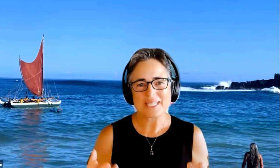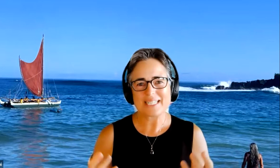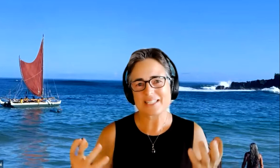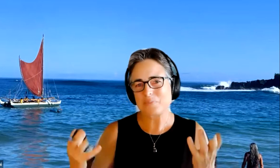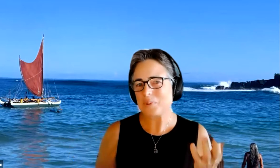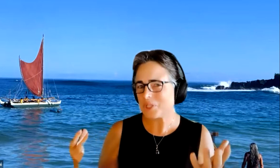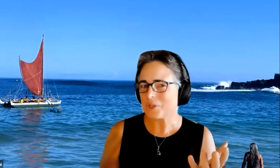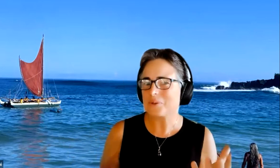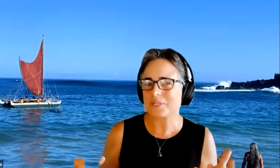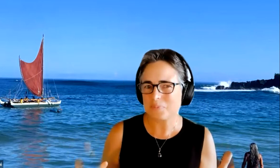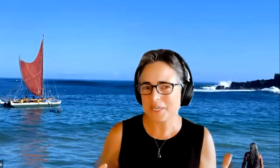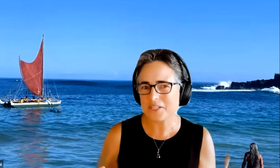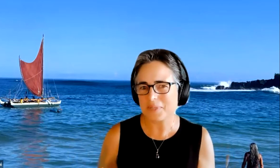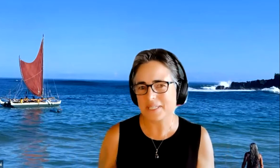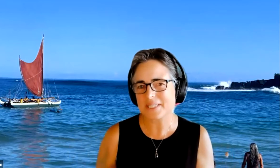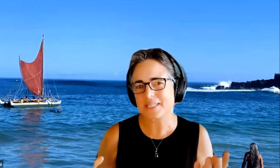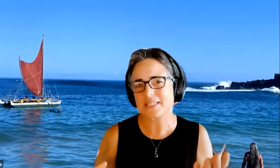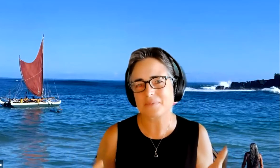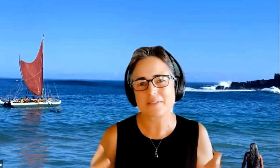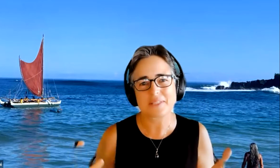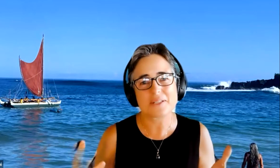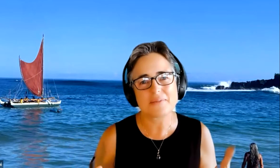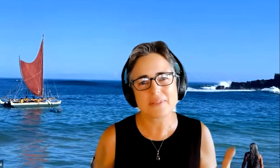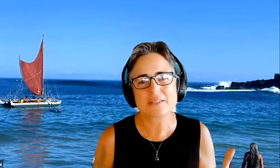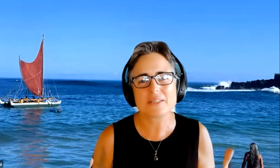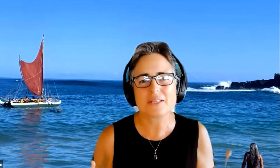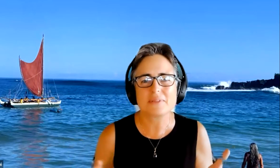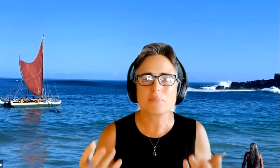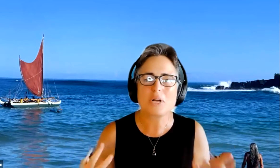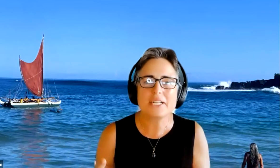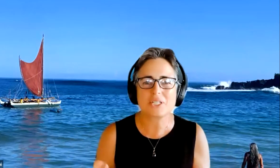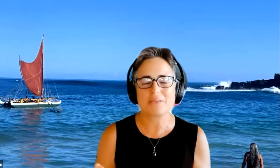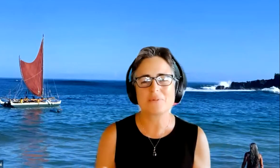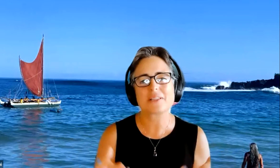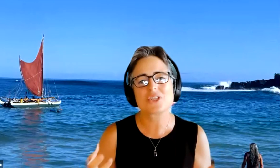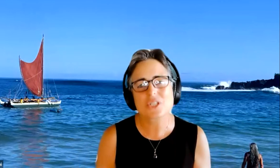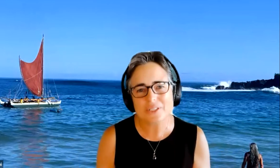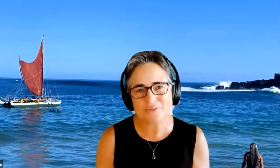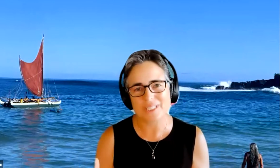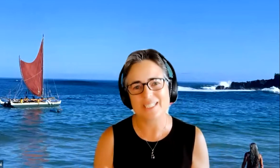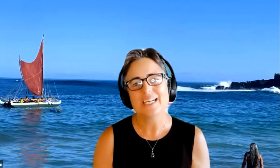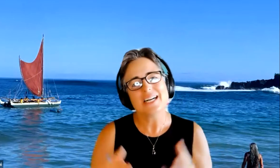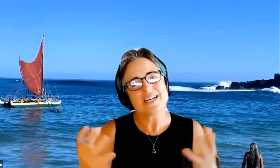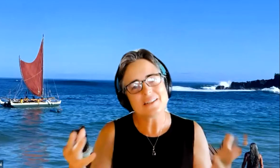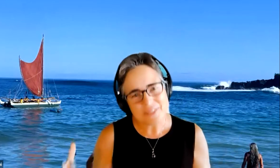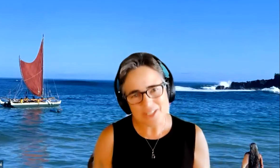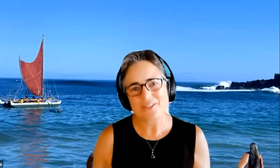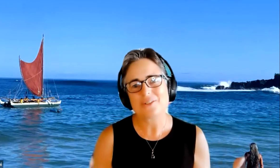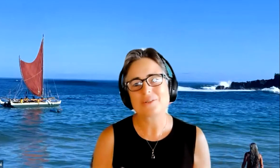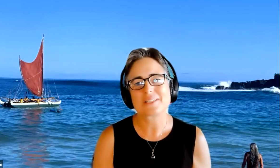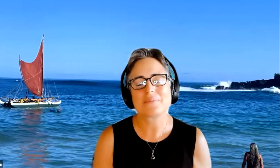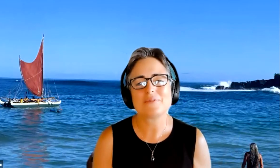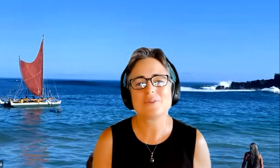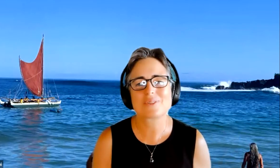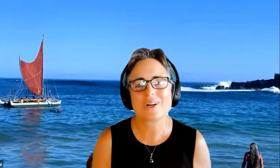pleasure for me to just show you this picture because this is one of the progeny, one of the children of the